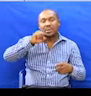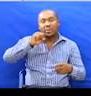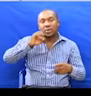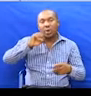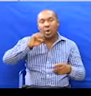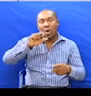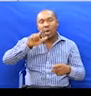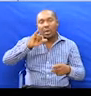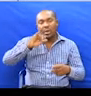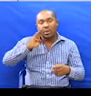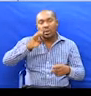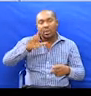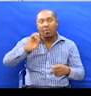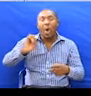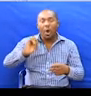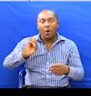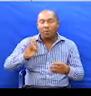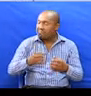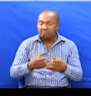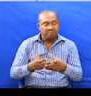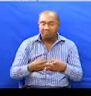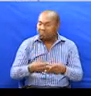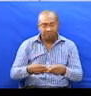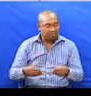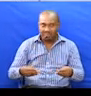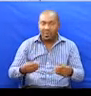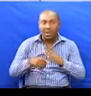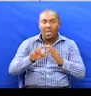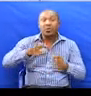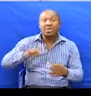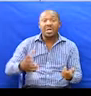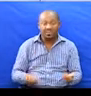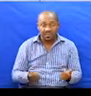in water, but soluble